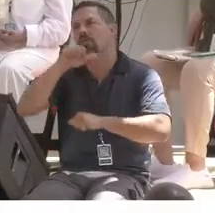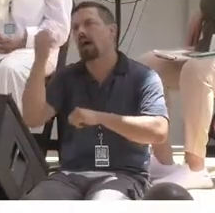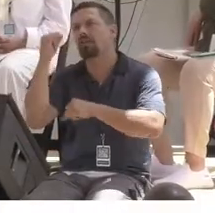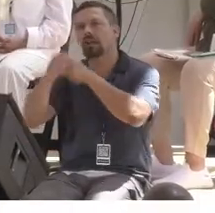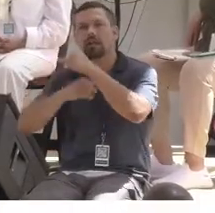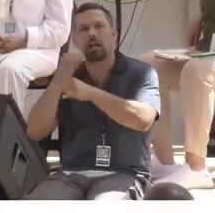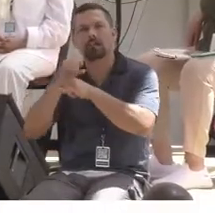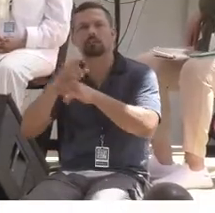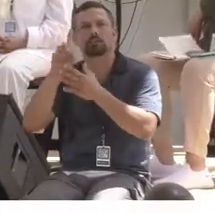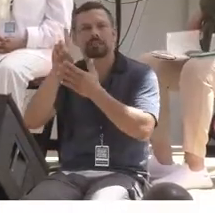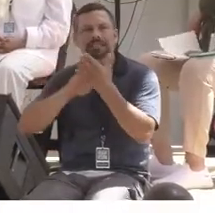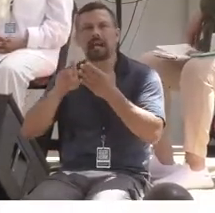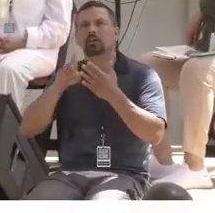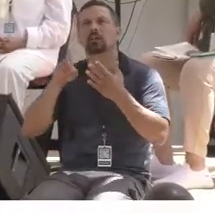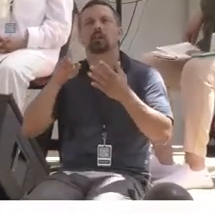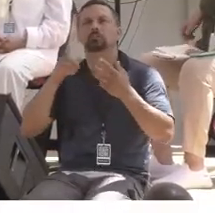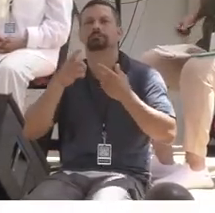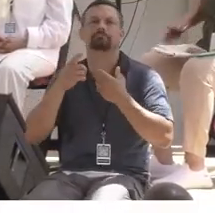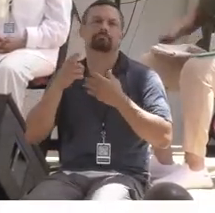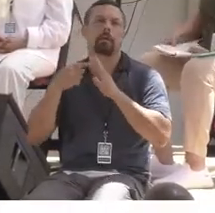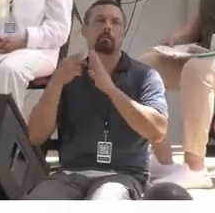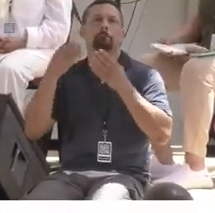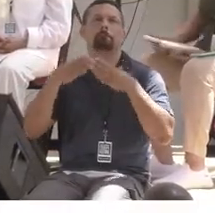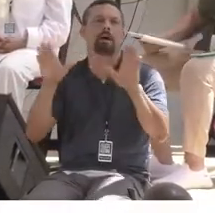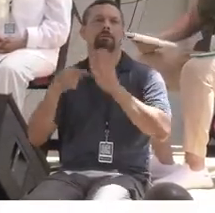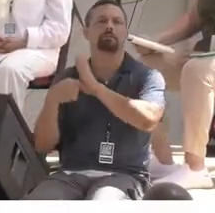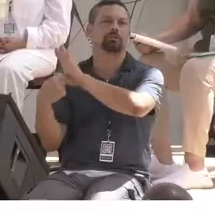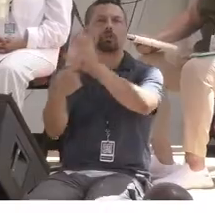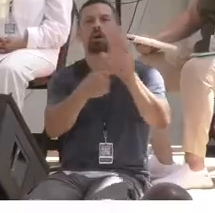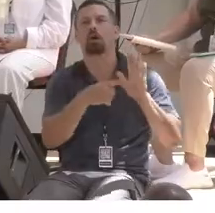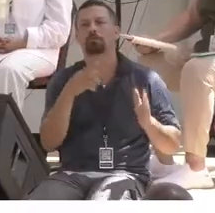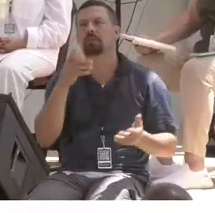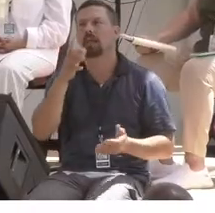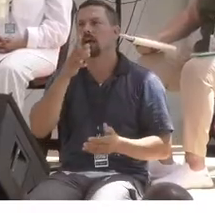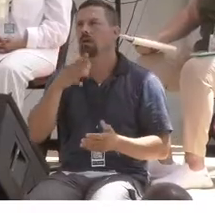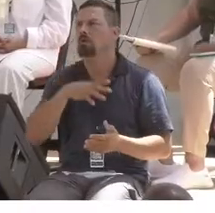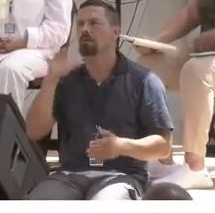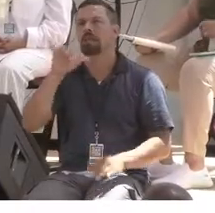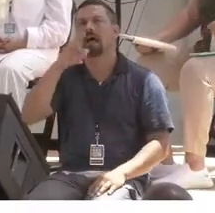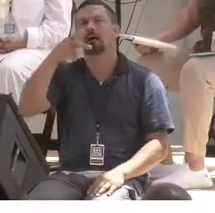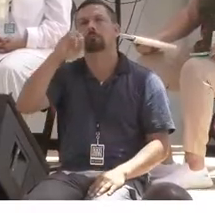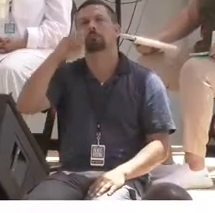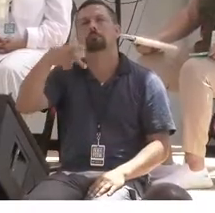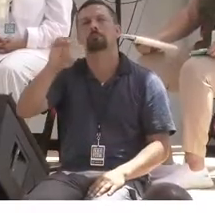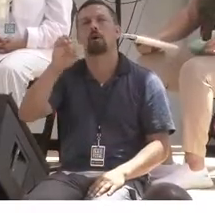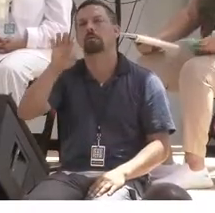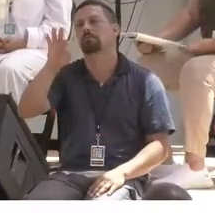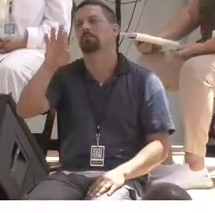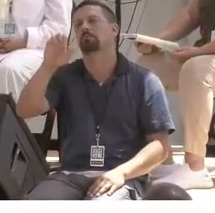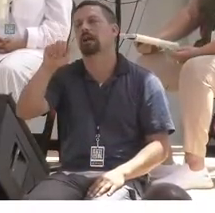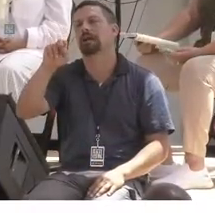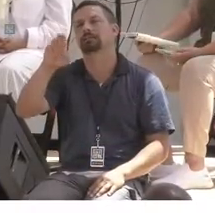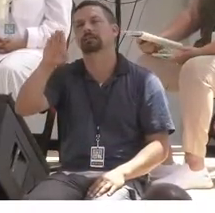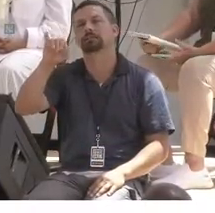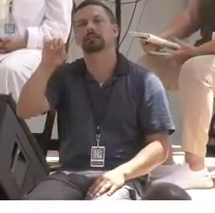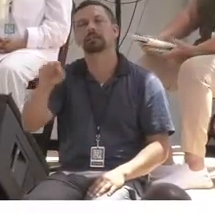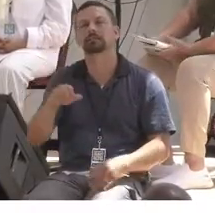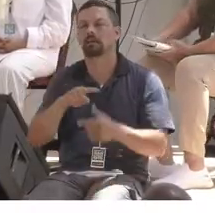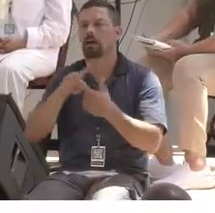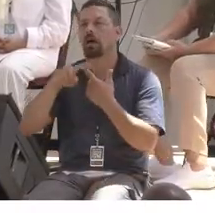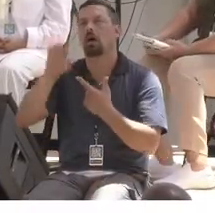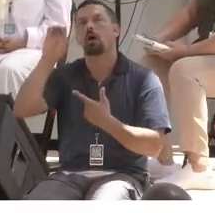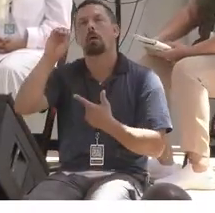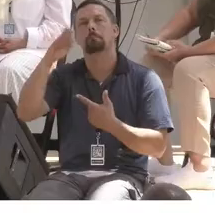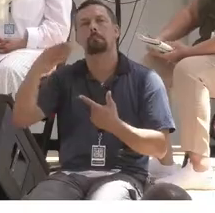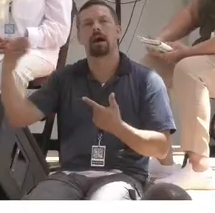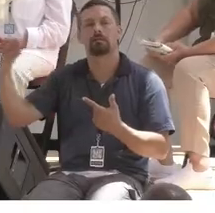designers. These carpets made by these women have reached the likes of Pope Francis, Barack Obama, and gone to embassies worldwide. So that sort of level,